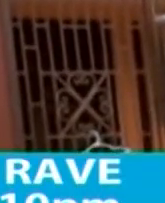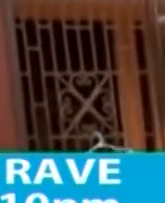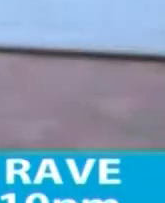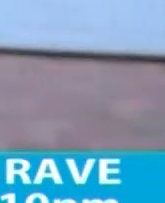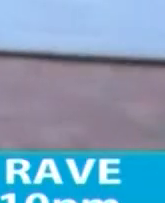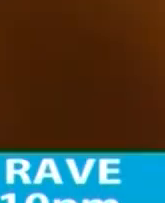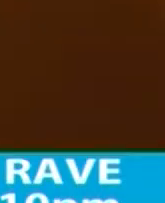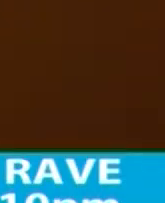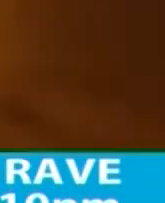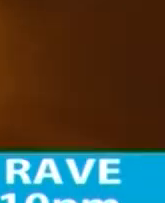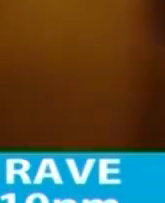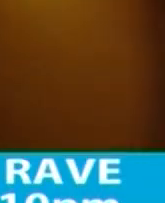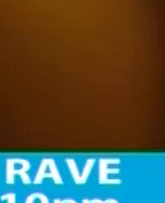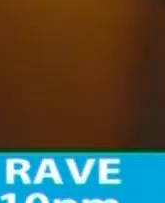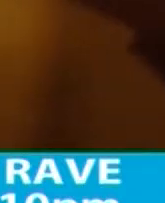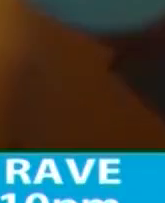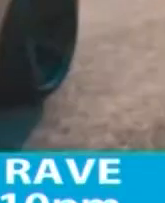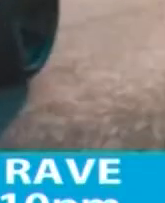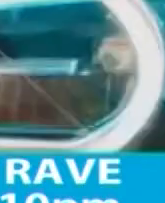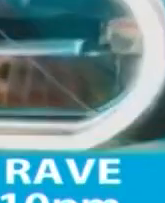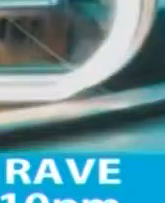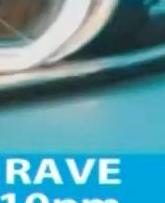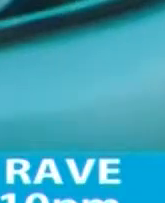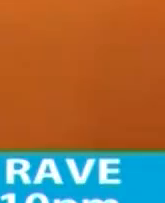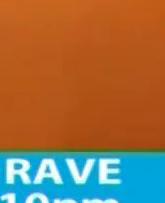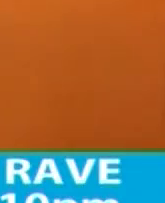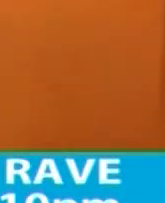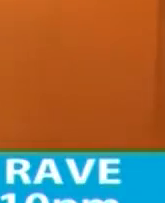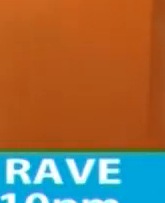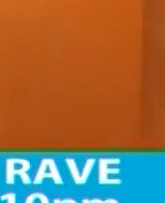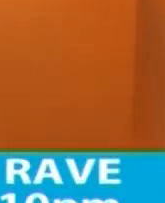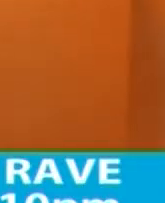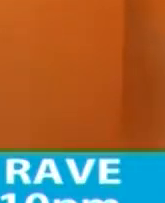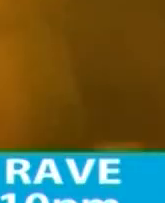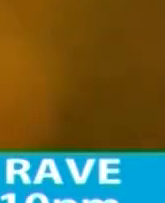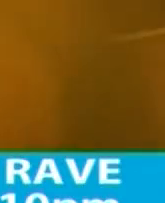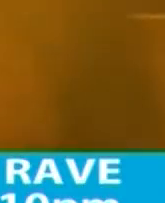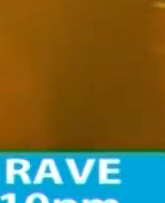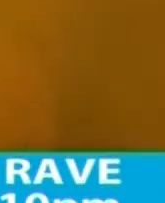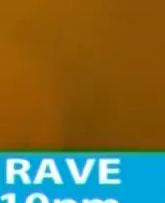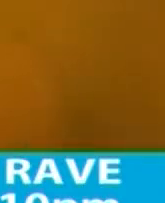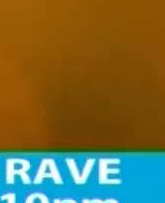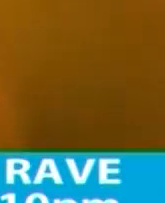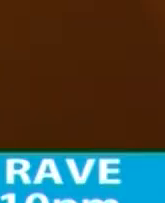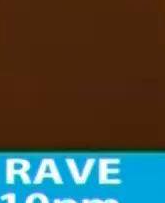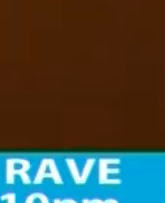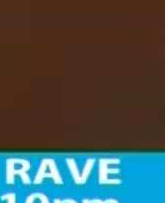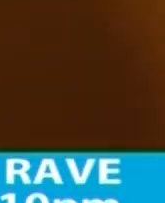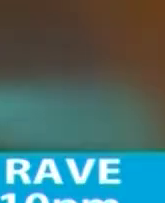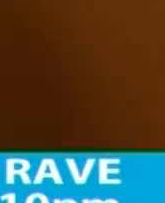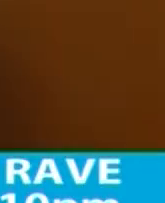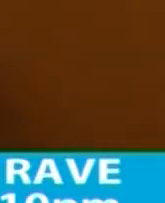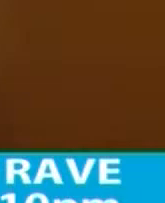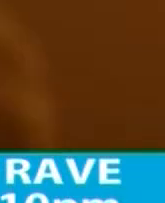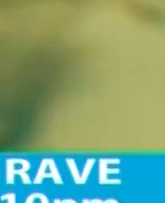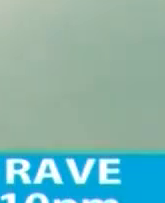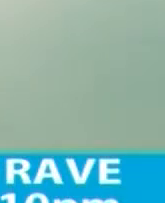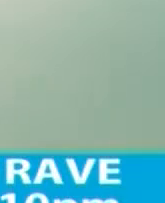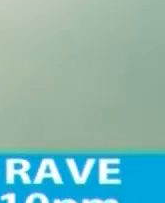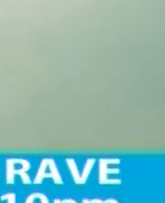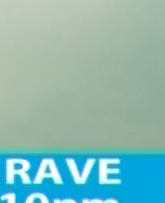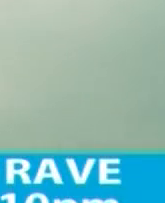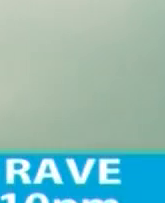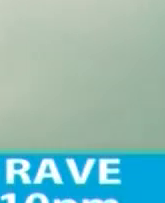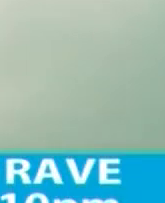wall. Big, big, big. Cab big, big, big. House big, big, big.